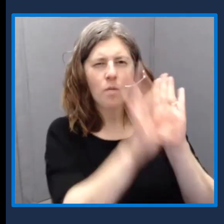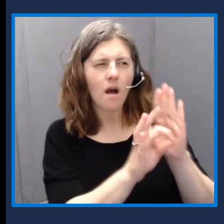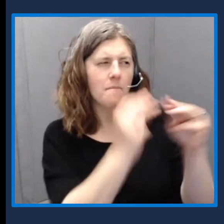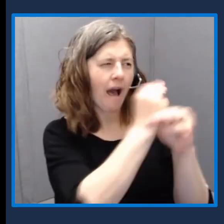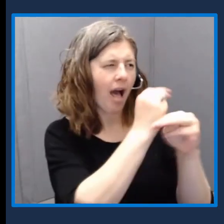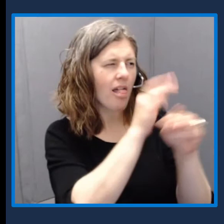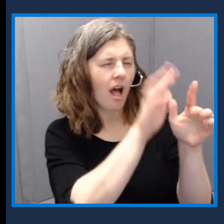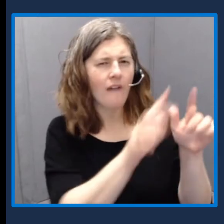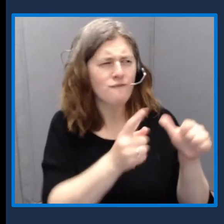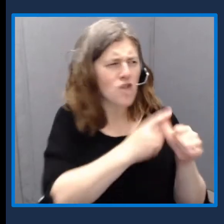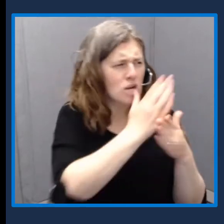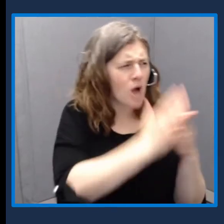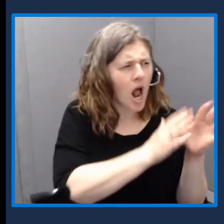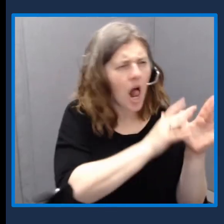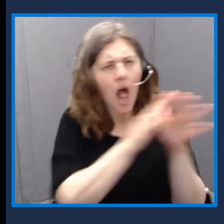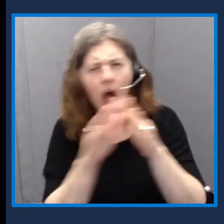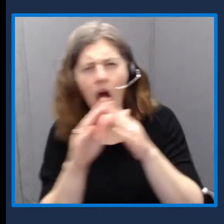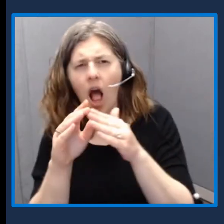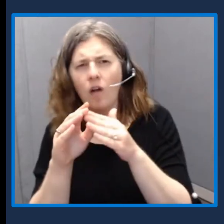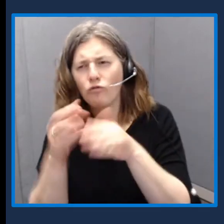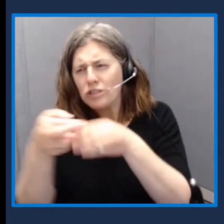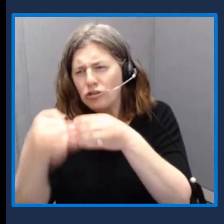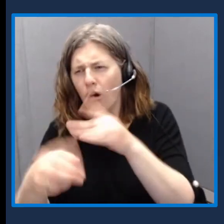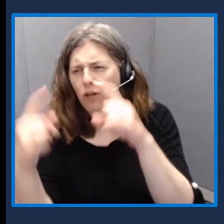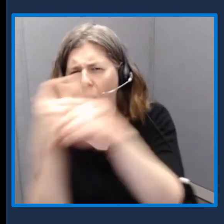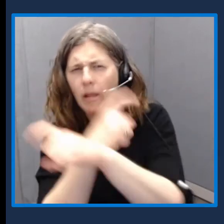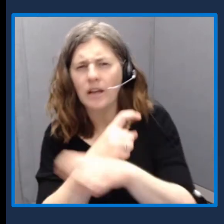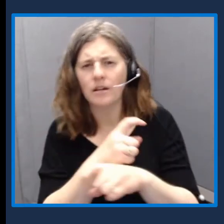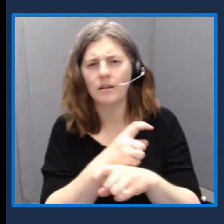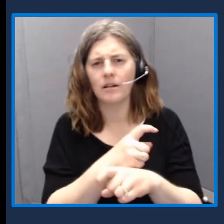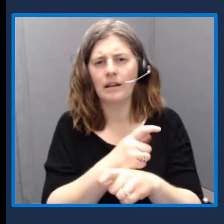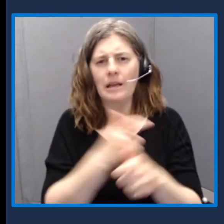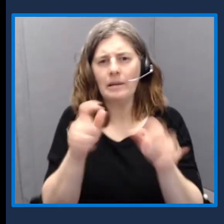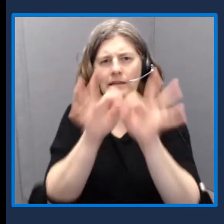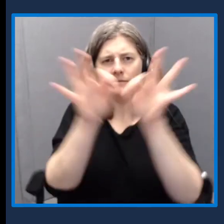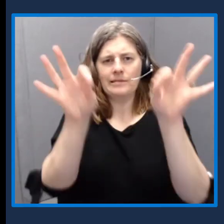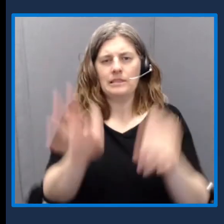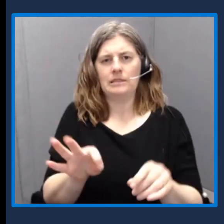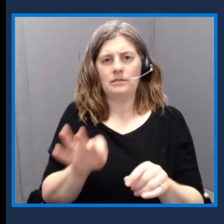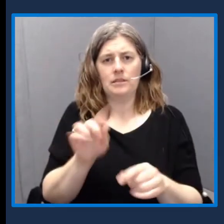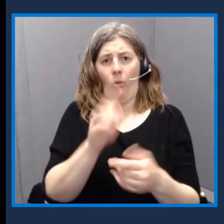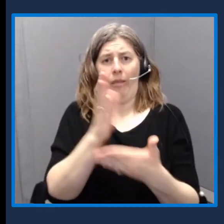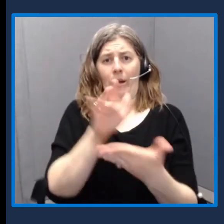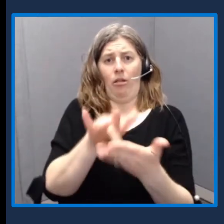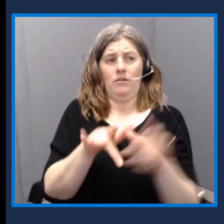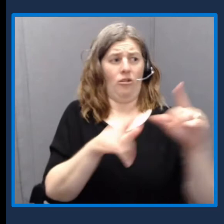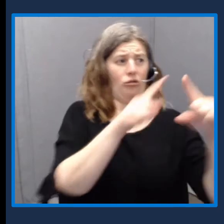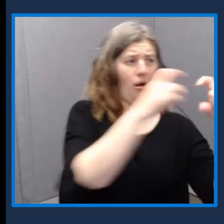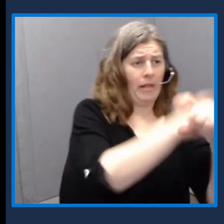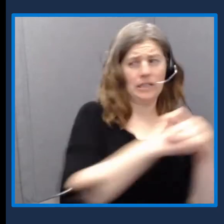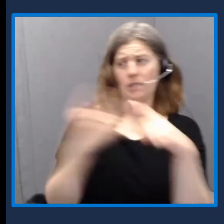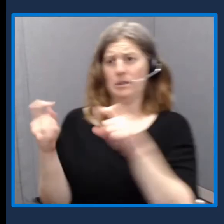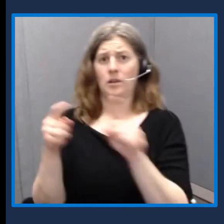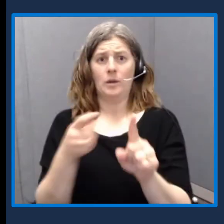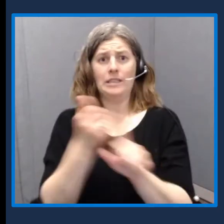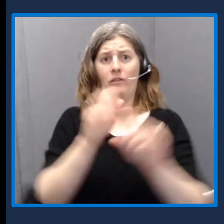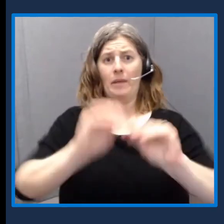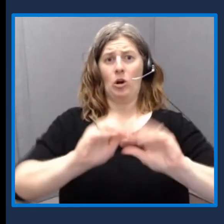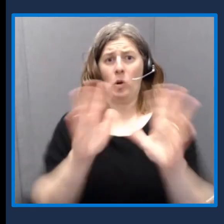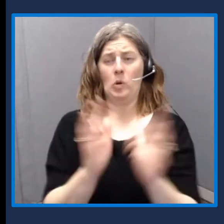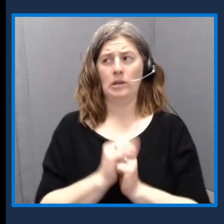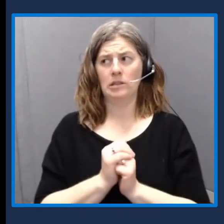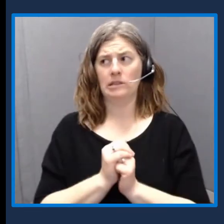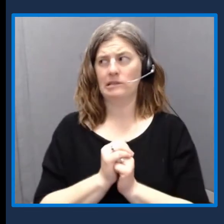part, and then complex output on the last part, and then this big statement that a miracle occurs in the middle, with one suggesting that perhaps we need to be a little